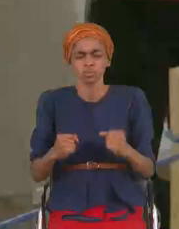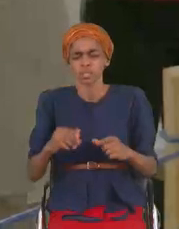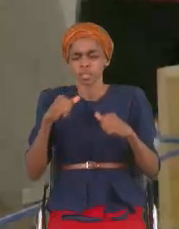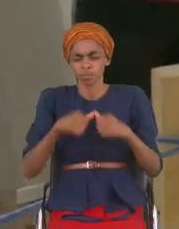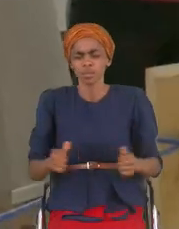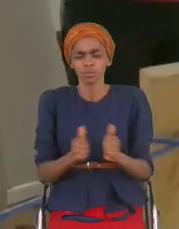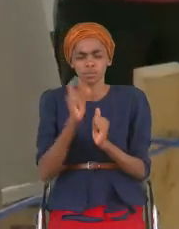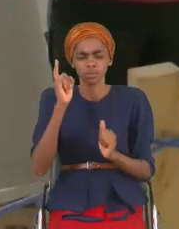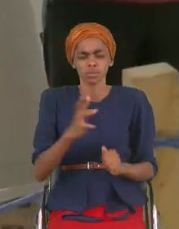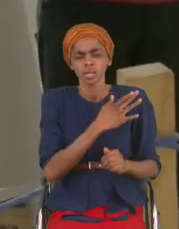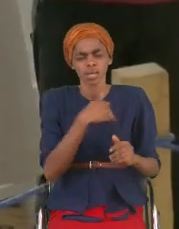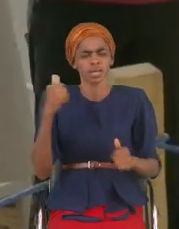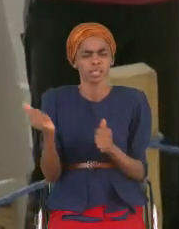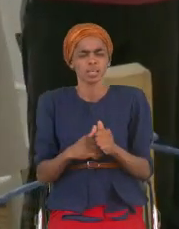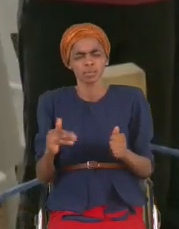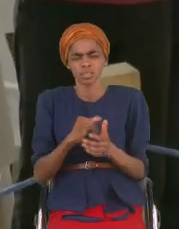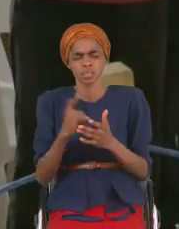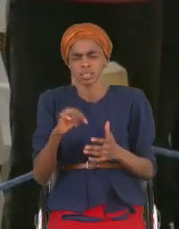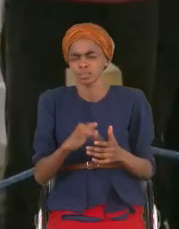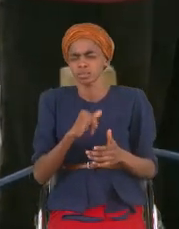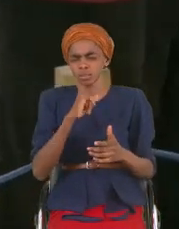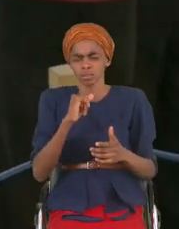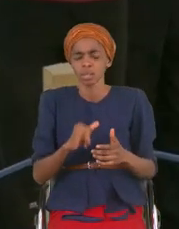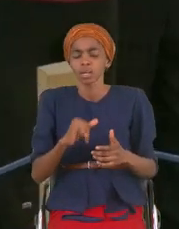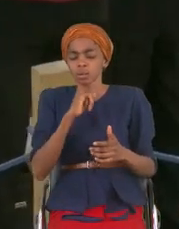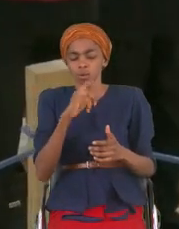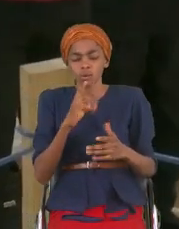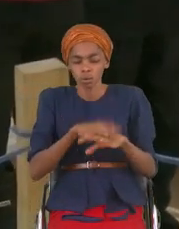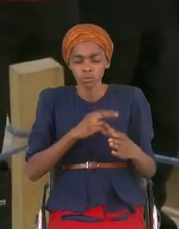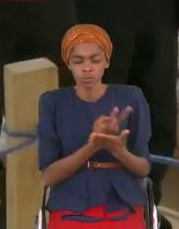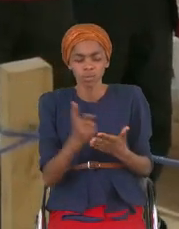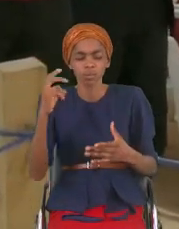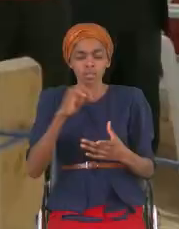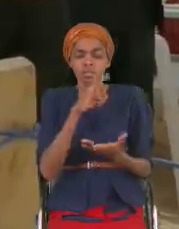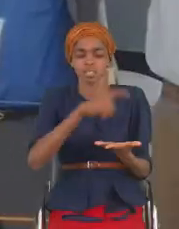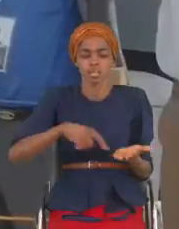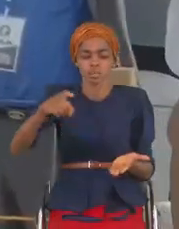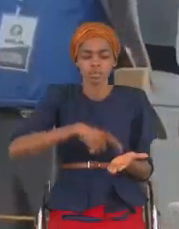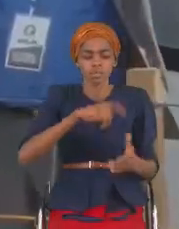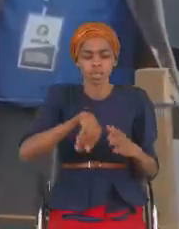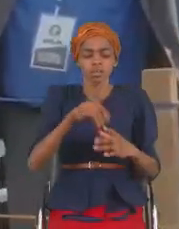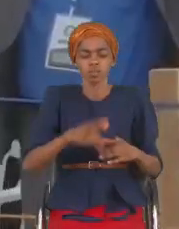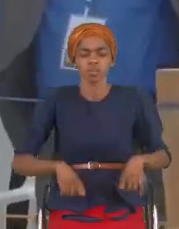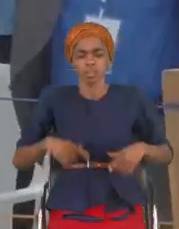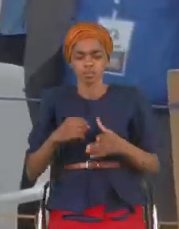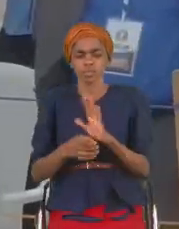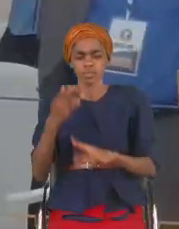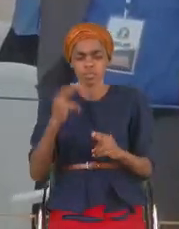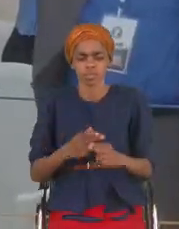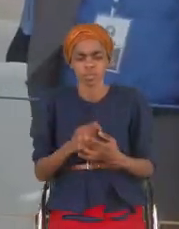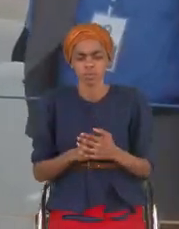you. And everything that is called failure is canceled out of your life.